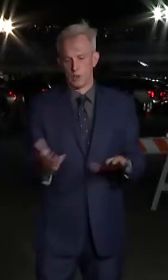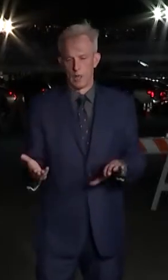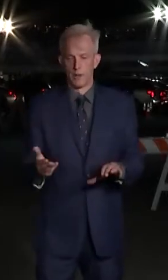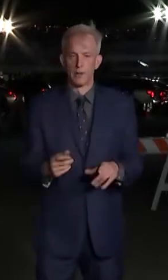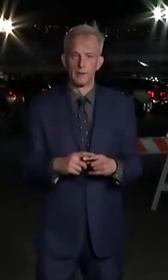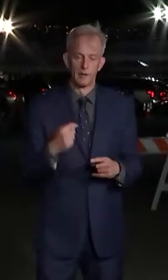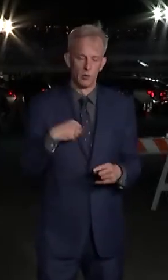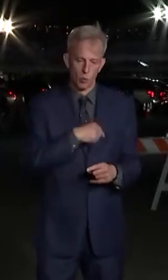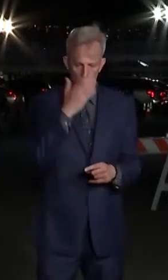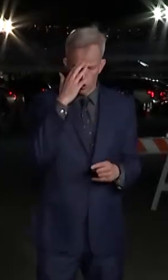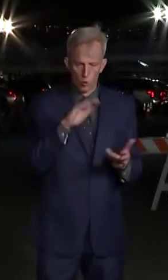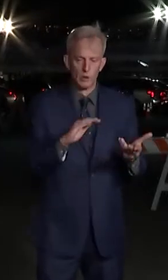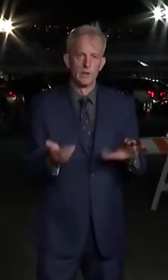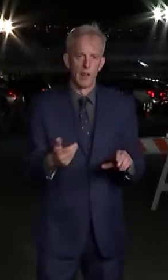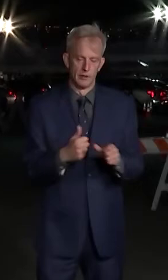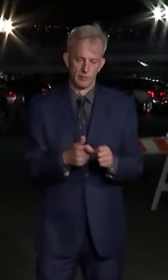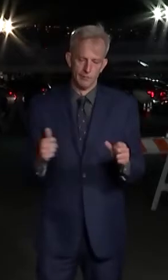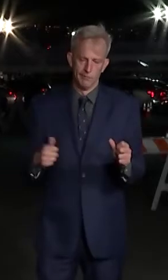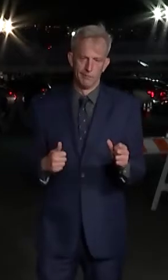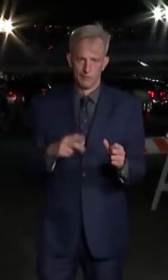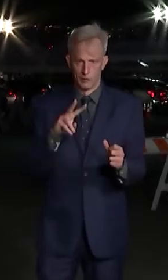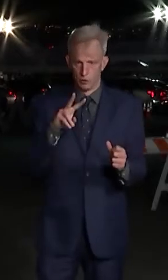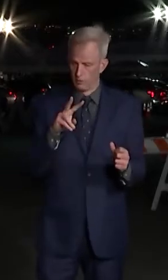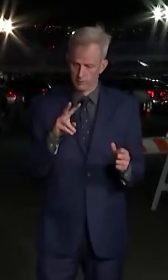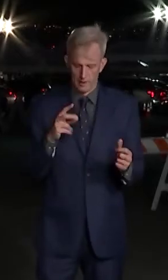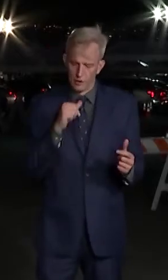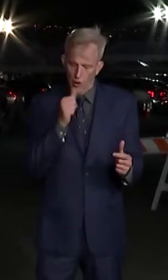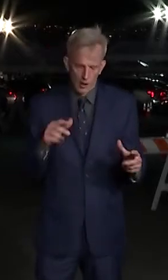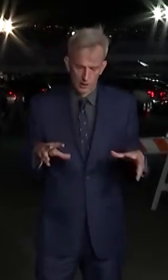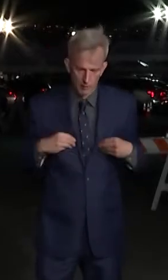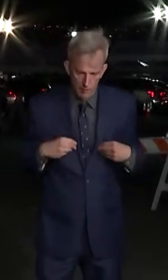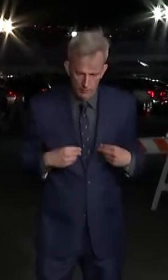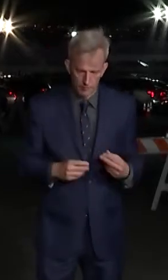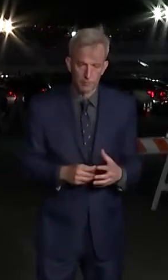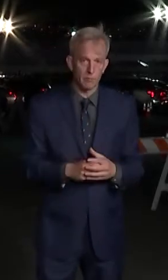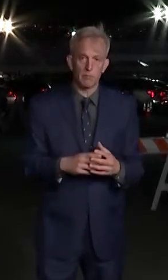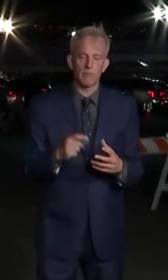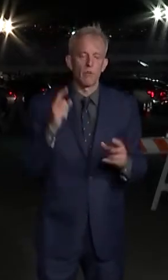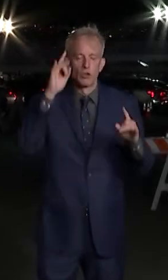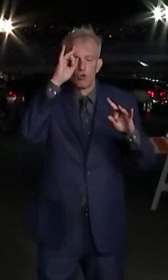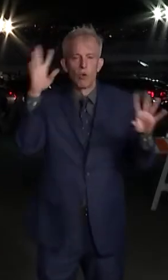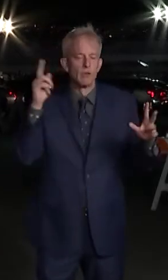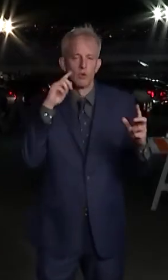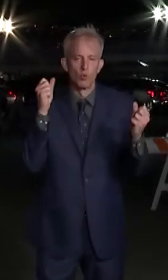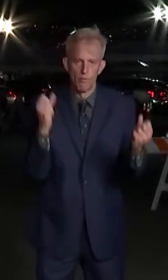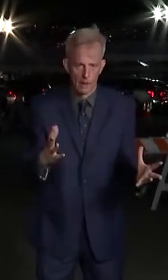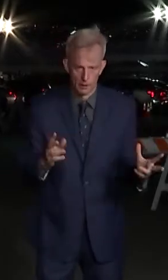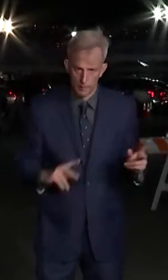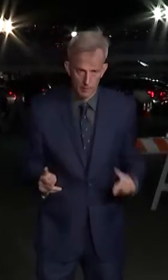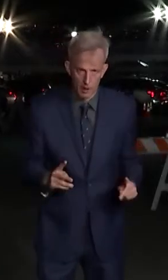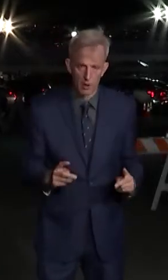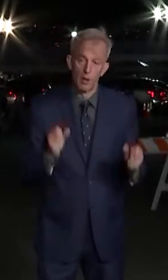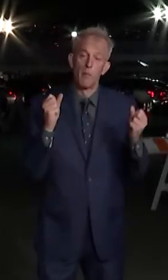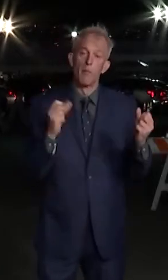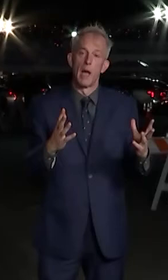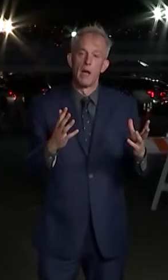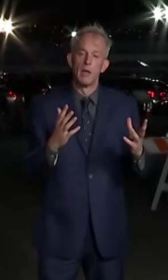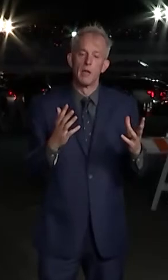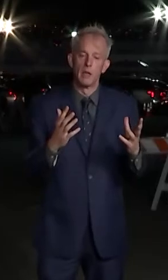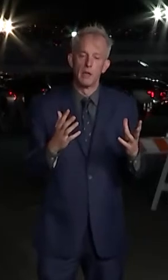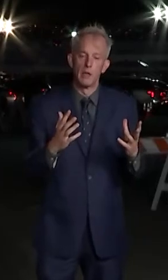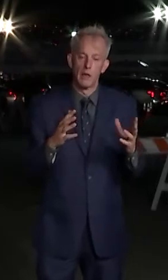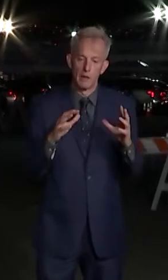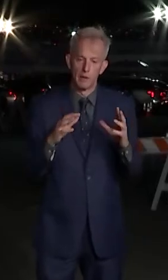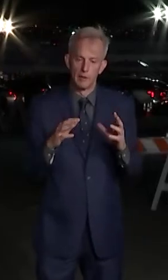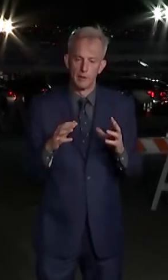of weeks, and this is an unacceptably high number. Tragedy for too many families, many of whose survivors I've